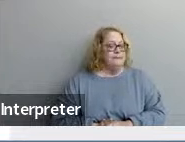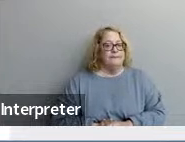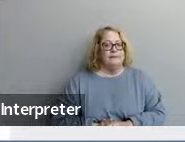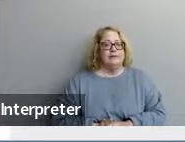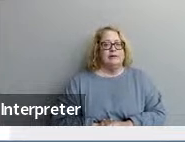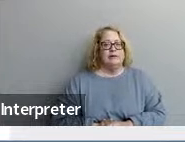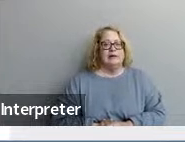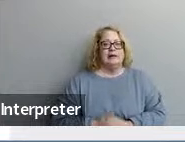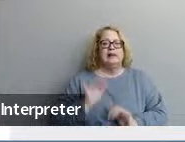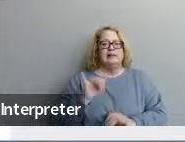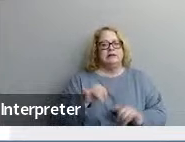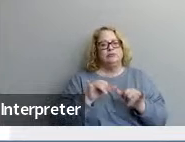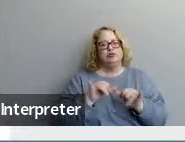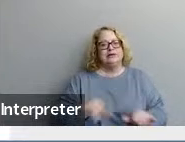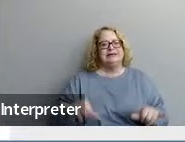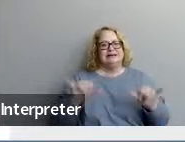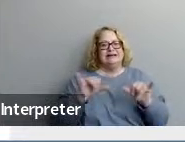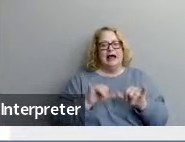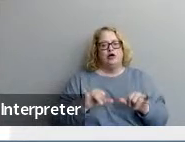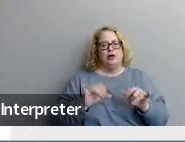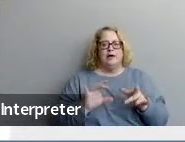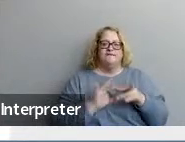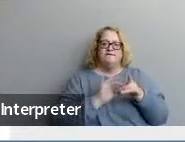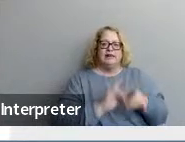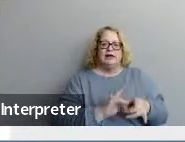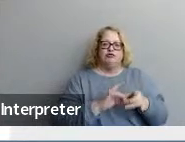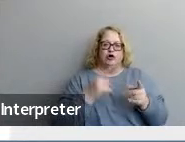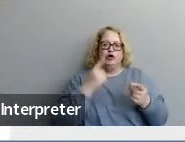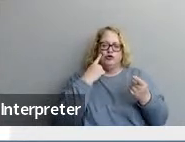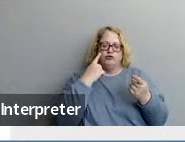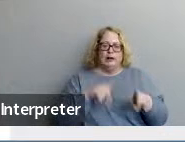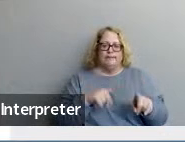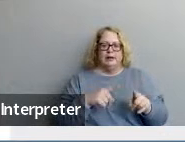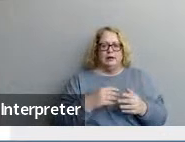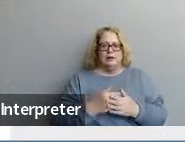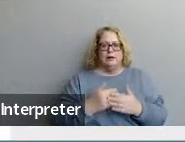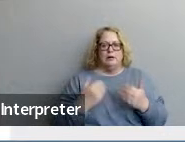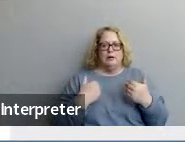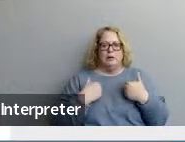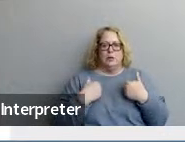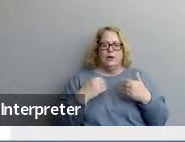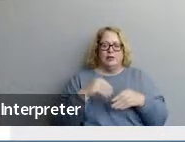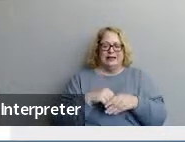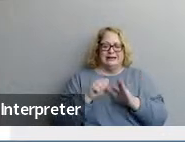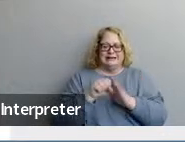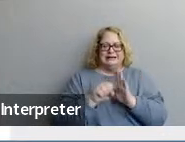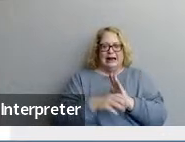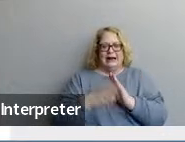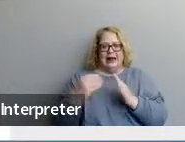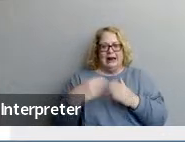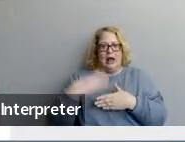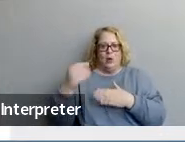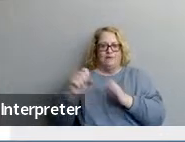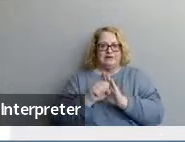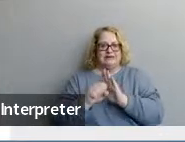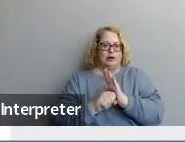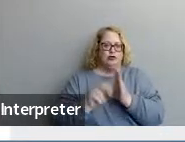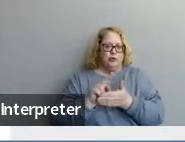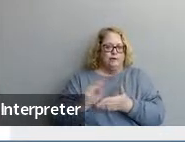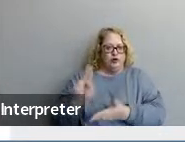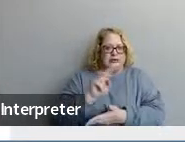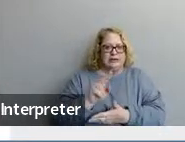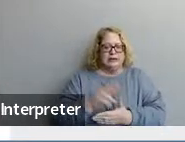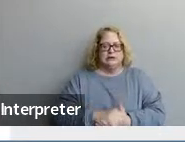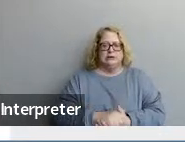So this is a pretty standard affiliation agreement. We have it with both in-state and out-of-state